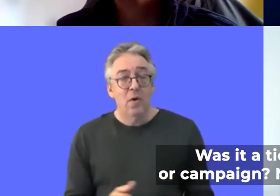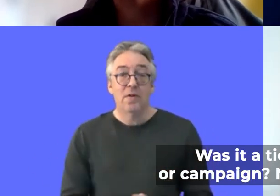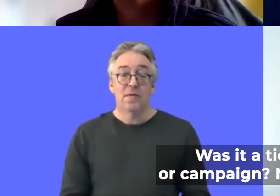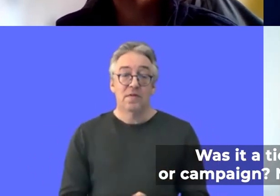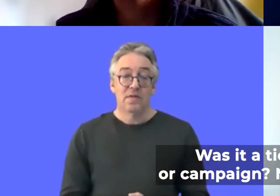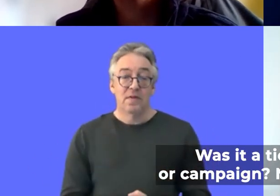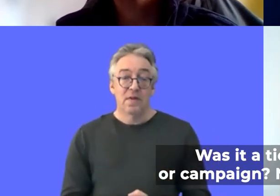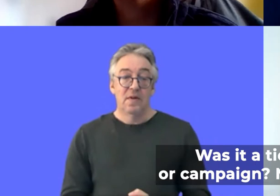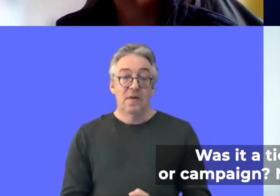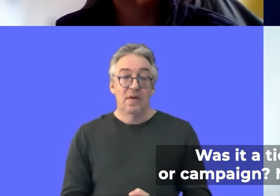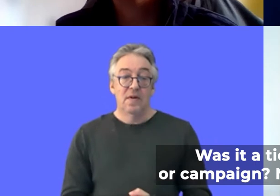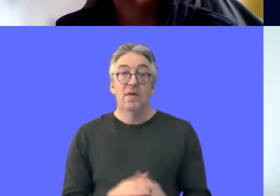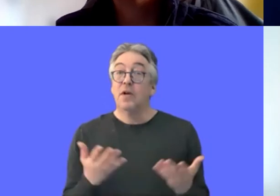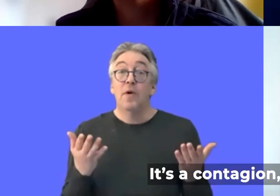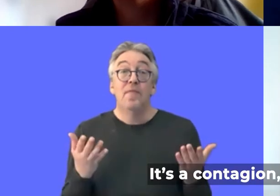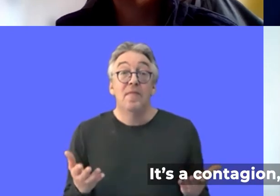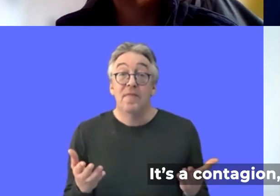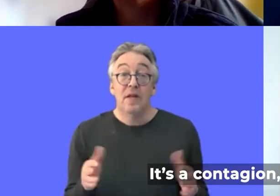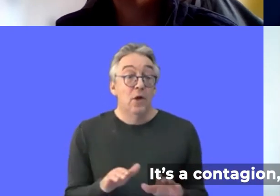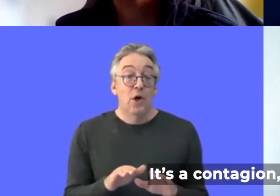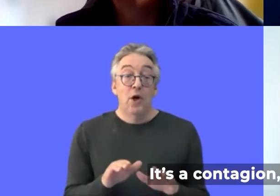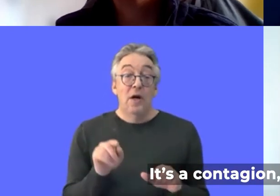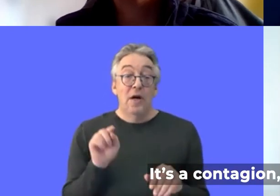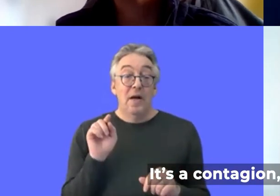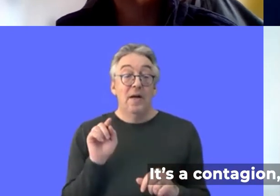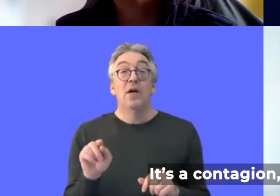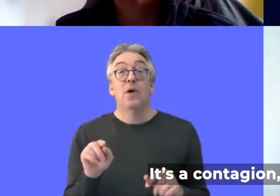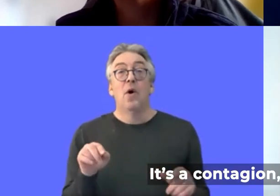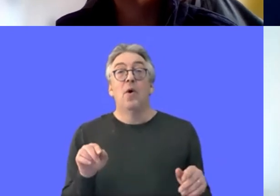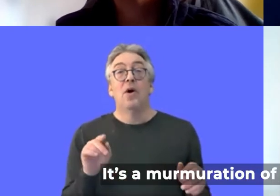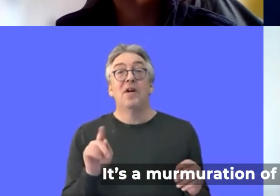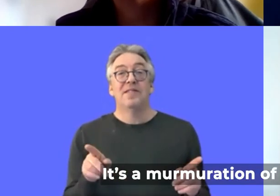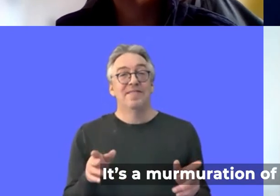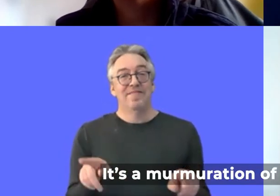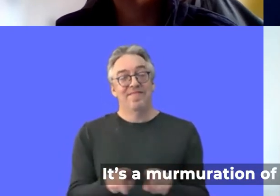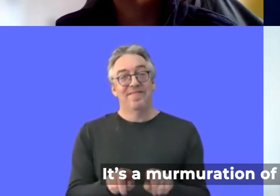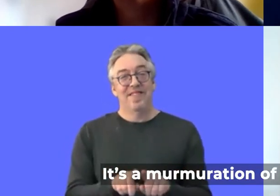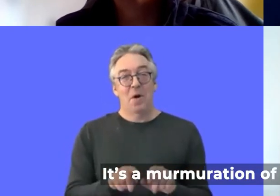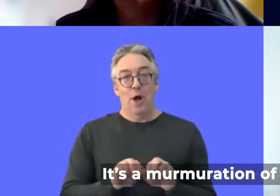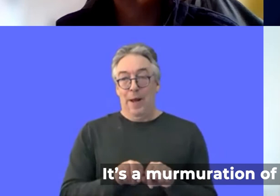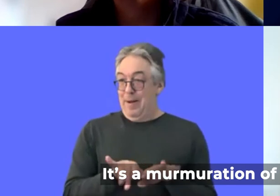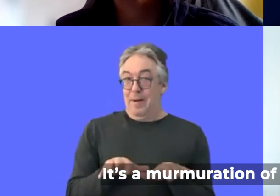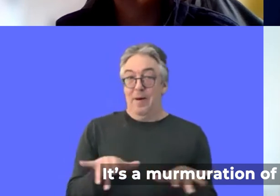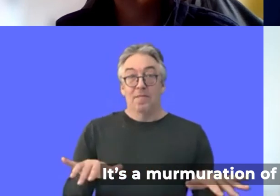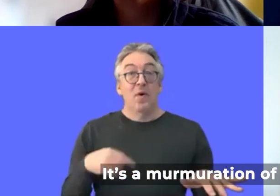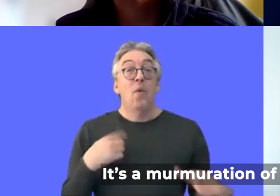campaign? No, it's not. It's a contagion, essentially. It's a murmuration of